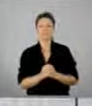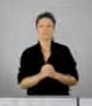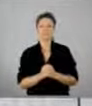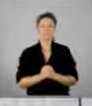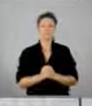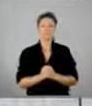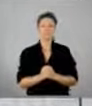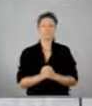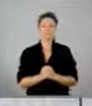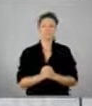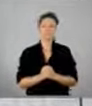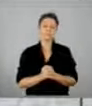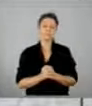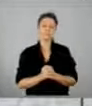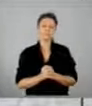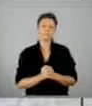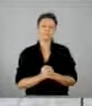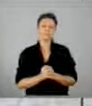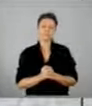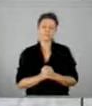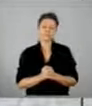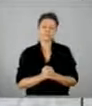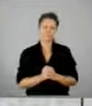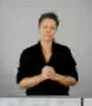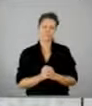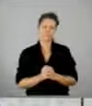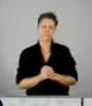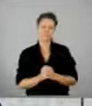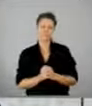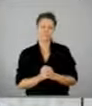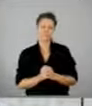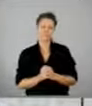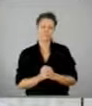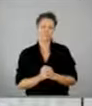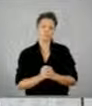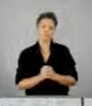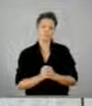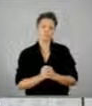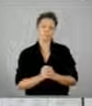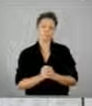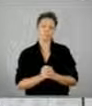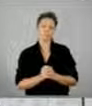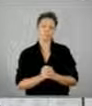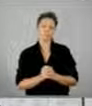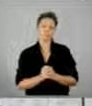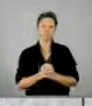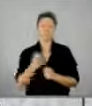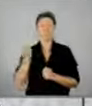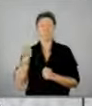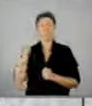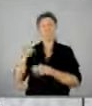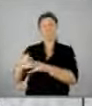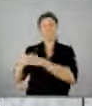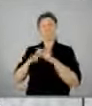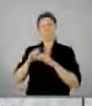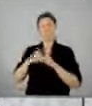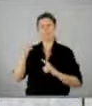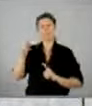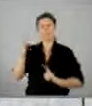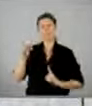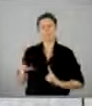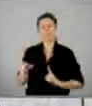you and your government for the stripping of citizenship of someone who went overseas, potentially to be recruited